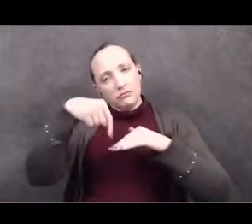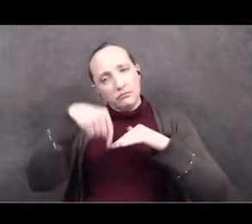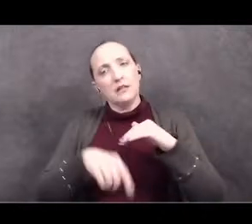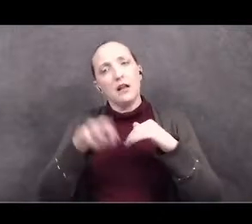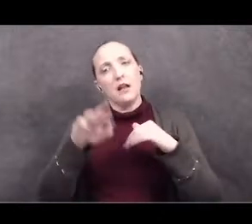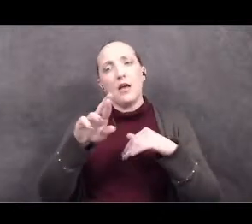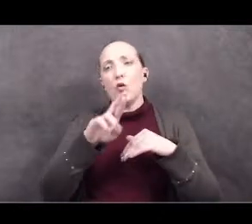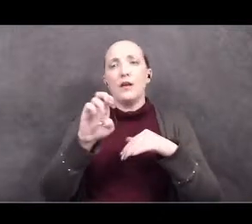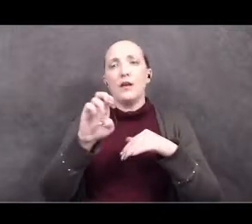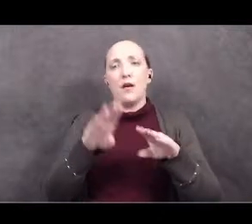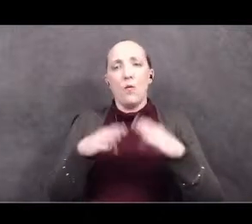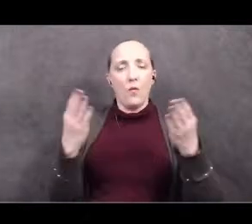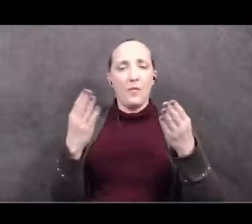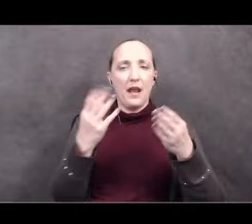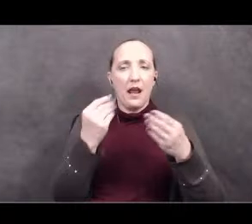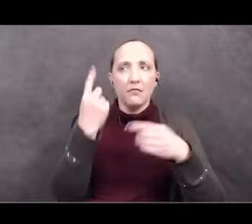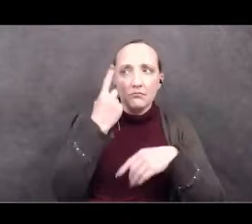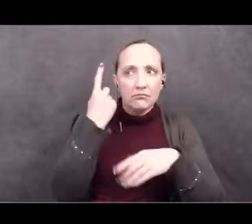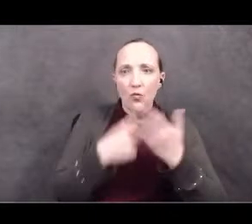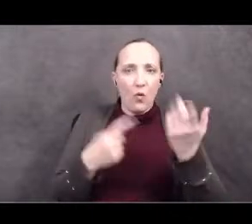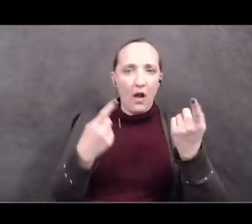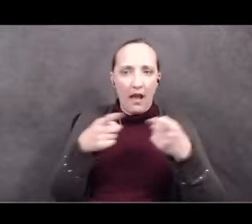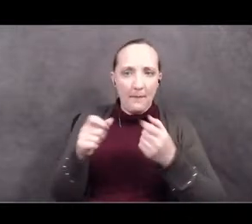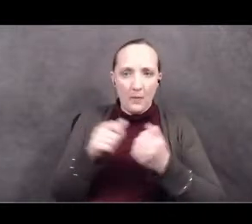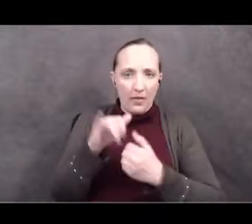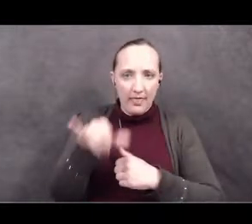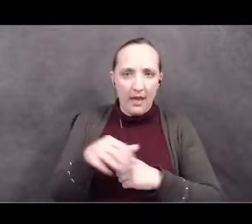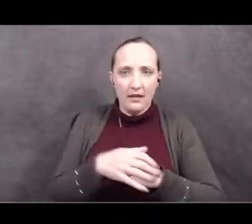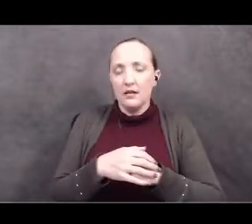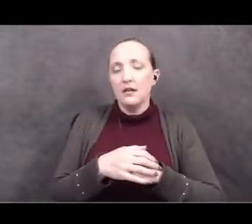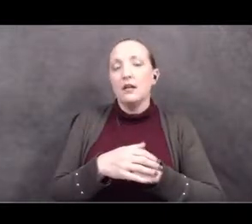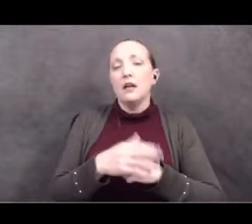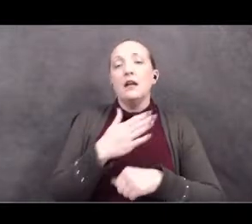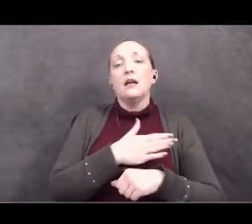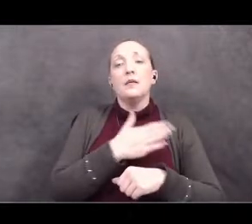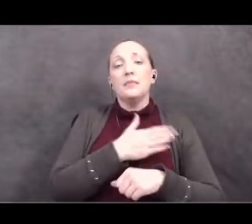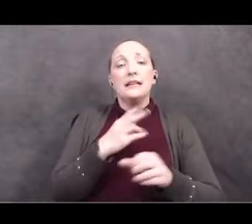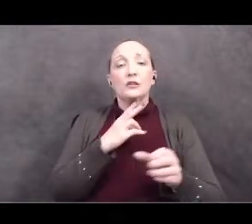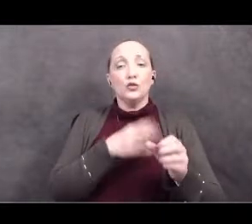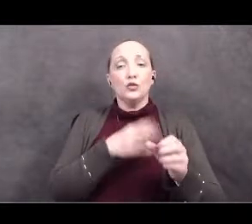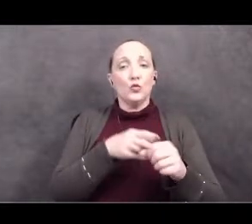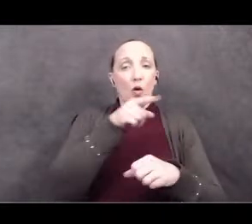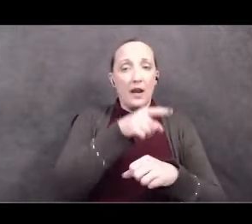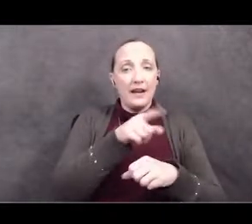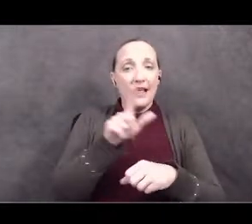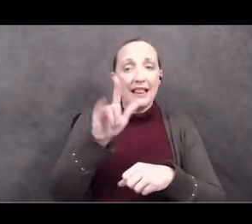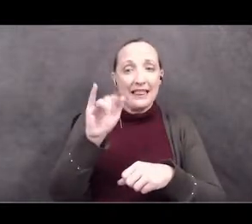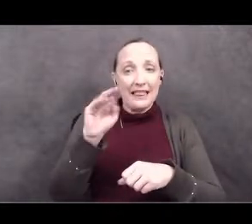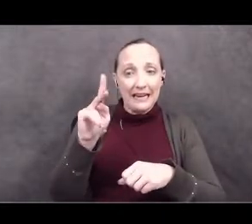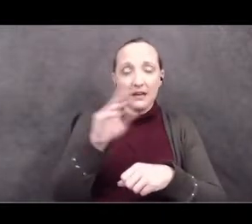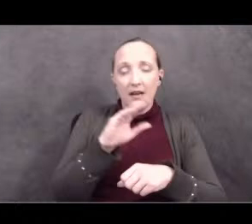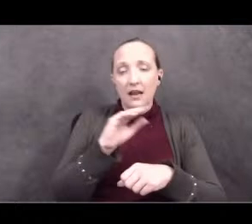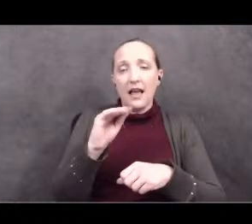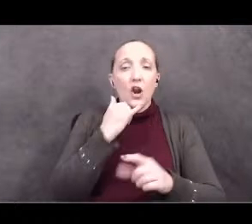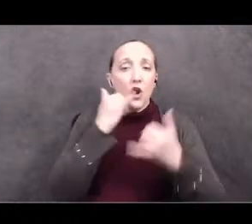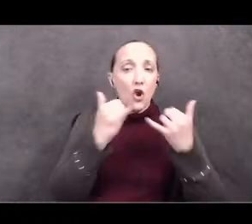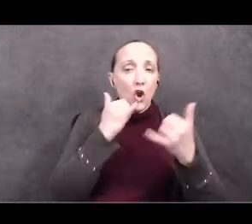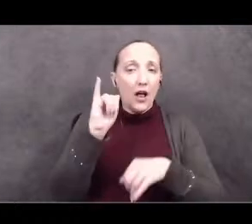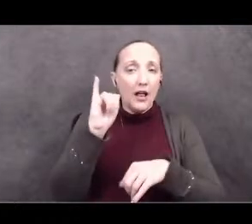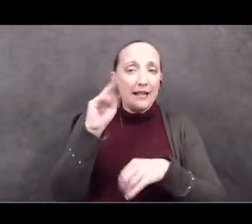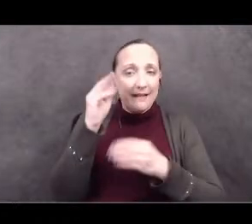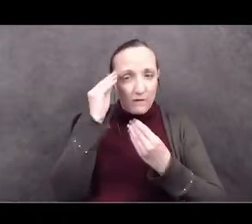wondering what's happening with that uh so please join us the link call information will be uh